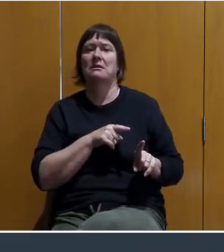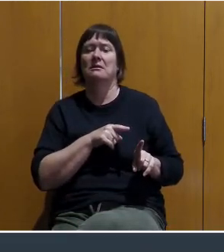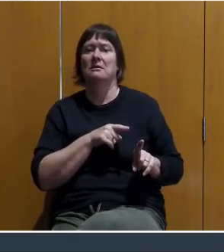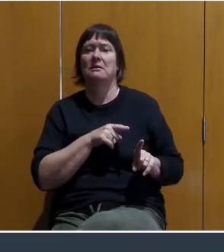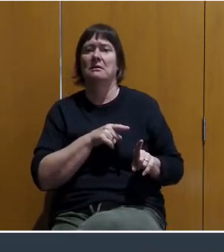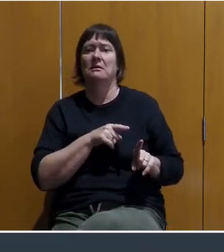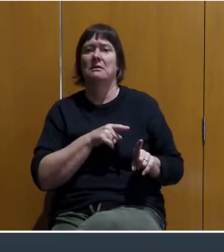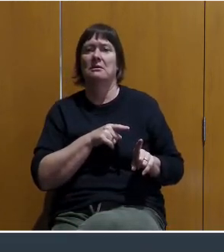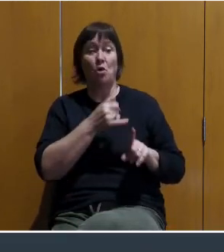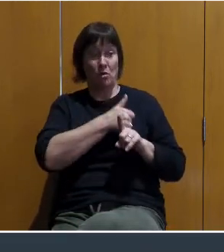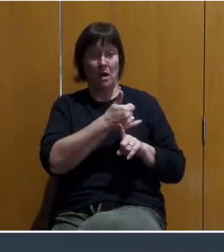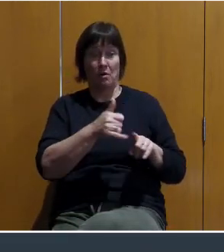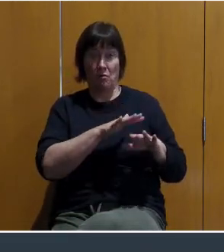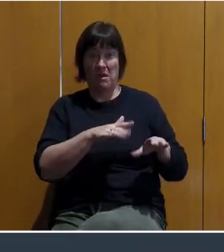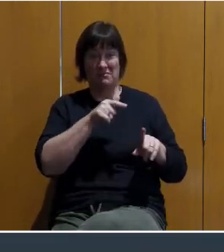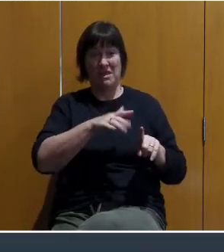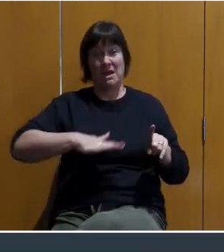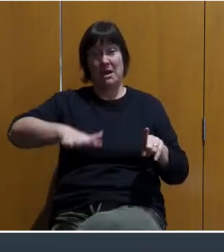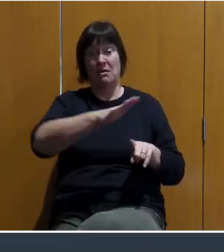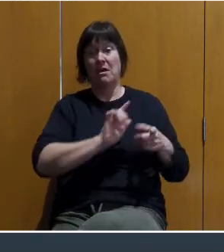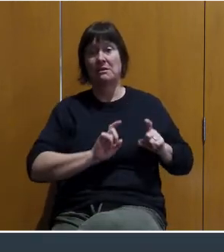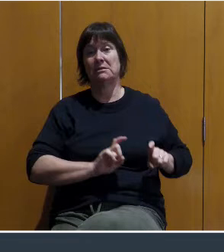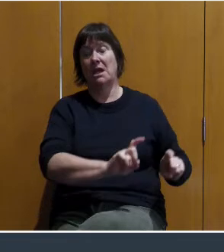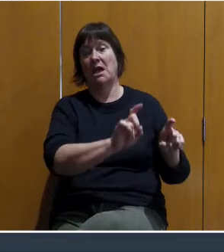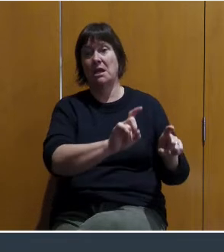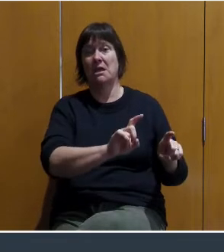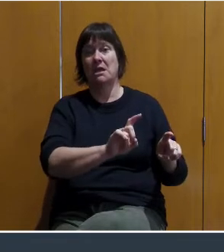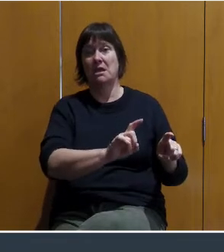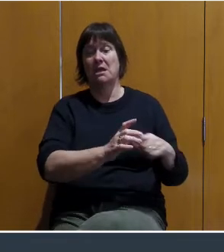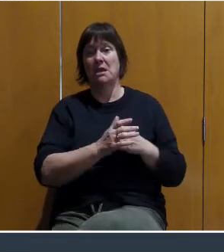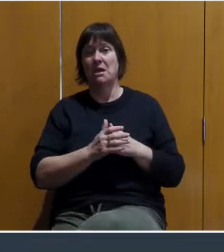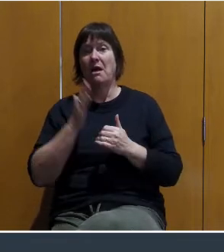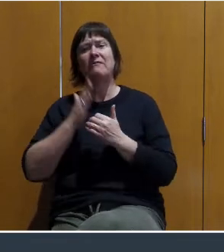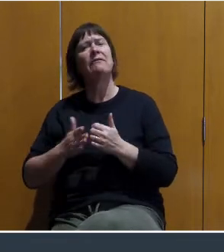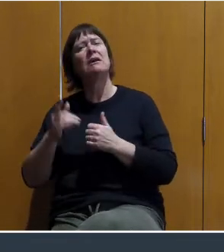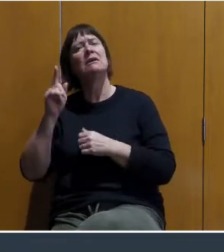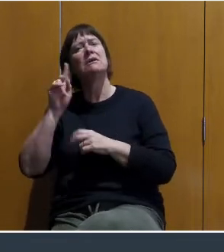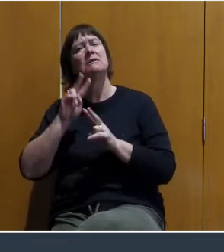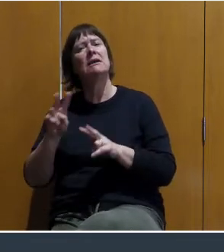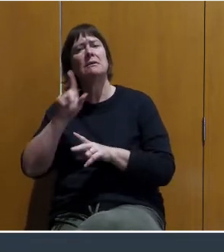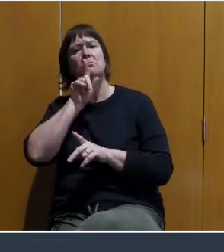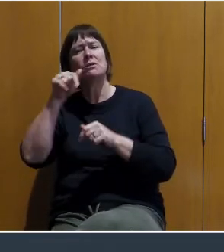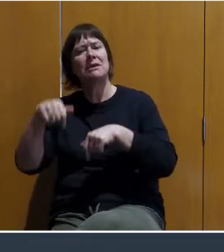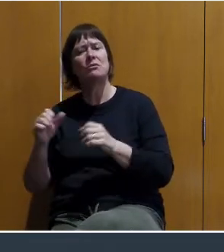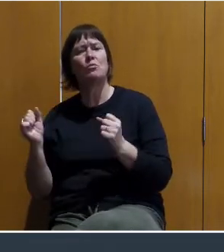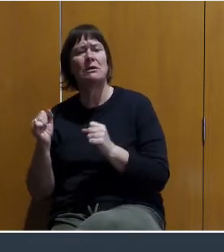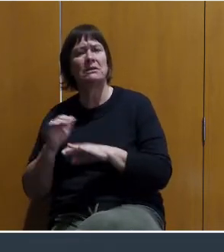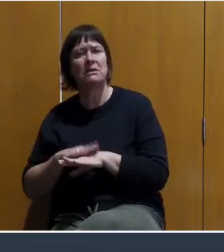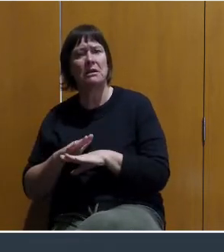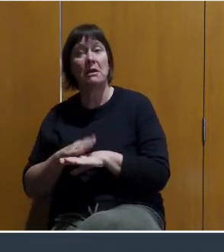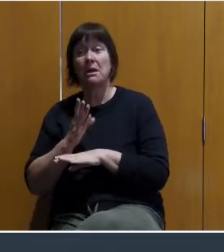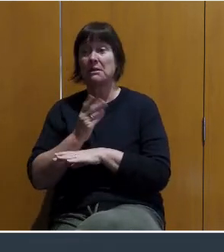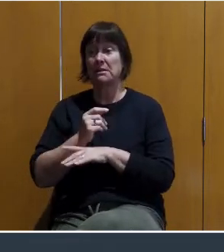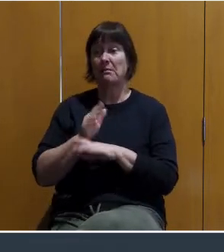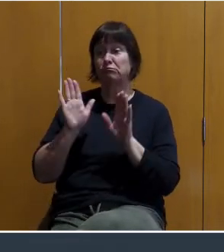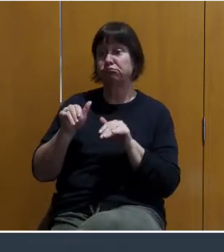necessarily on the Kaikoura beach, but in the vicinity. I've never seen any around here in winter. There are some that fly to